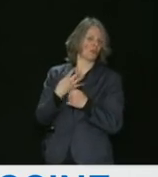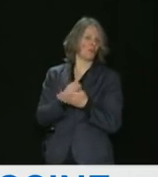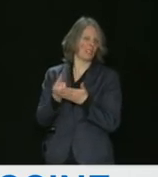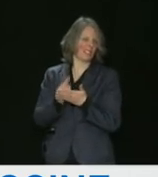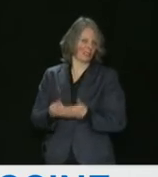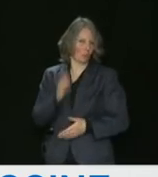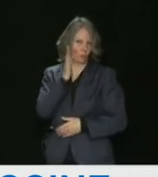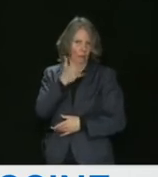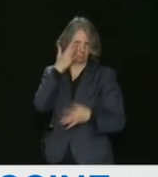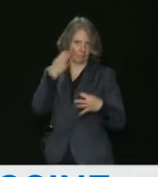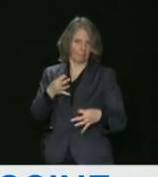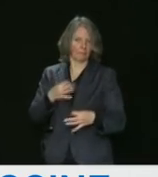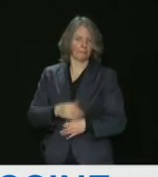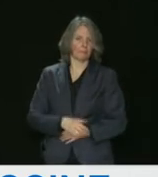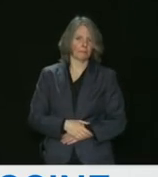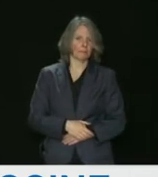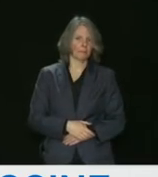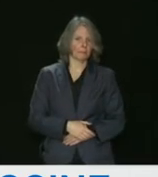weeks.